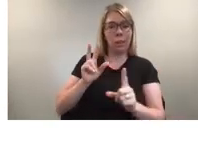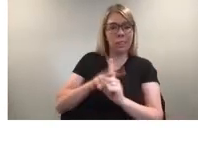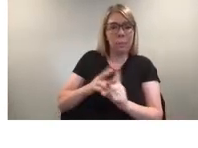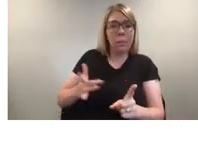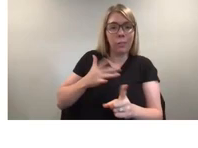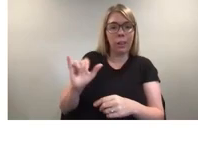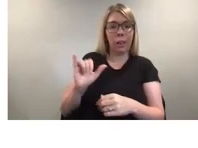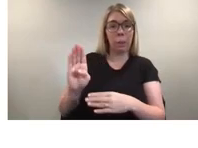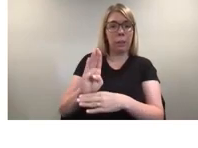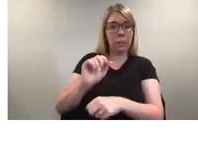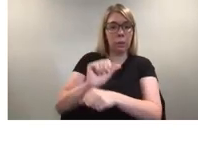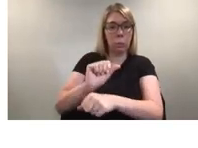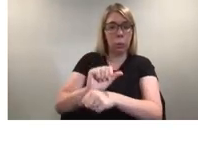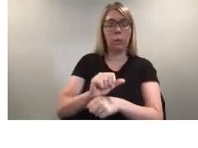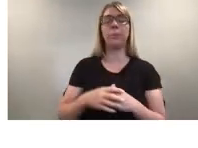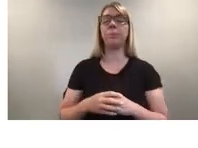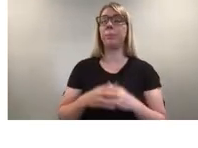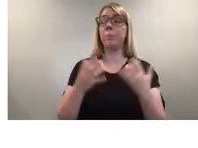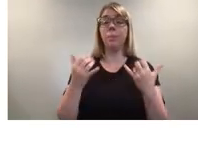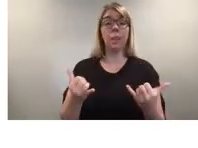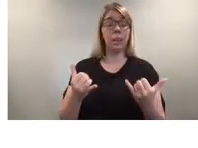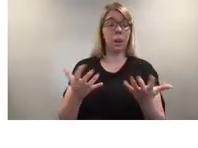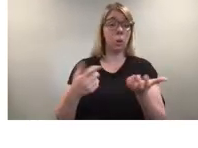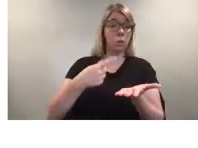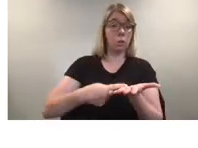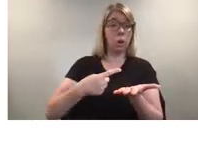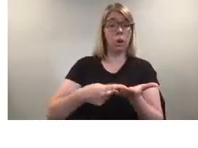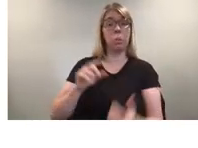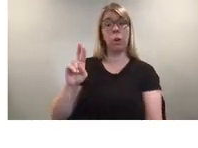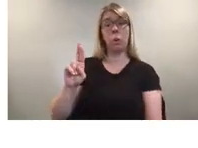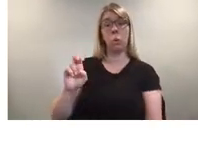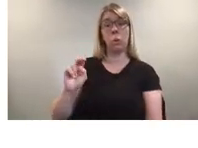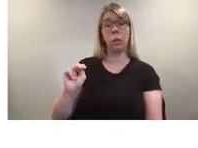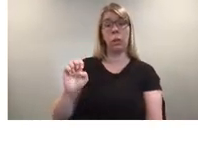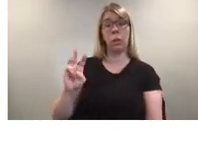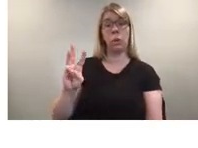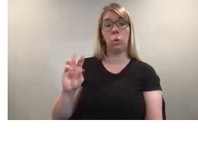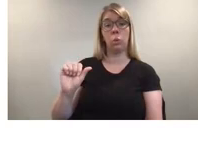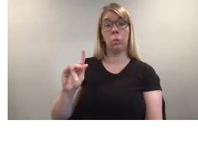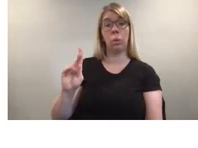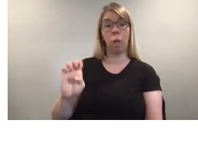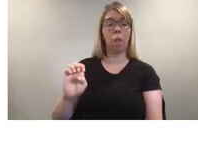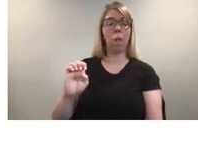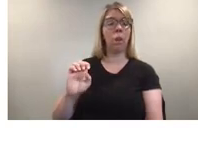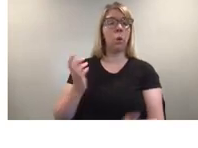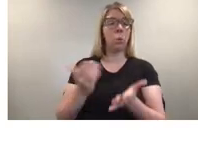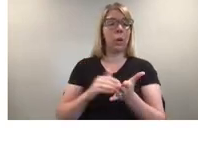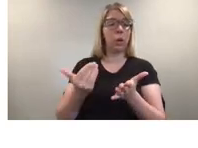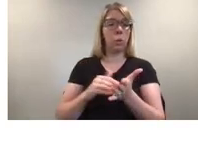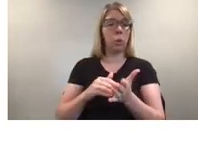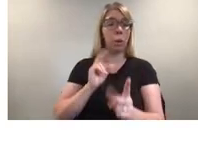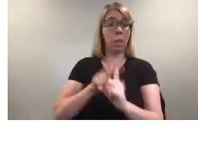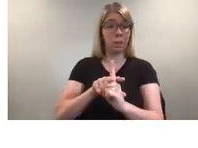So let's switch now and think about renewable assignments. So how would you define a renewable assignment? Based on everything we just talked about